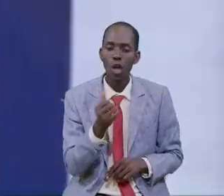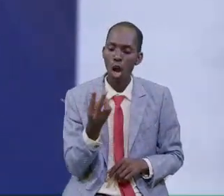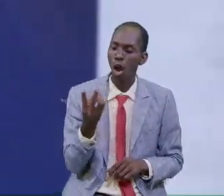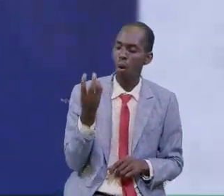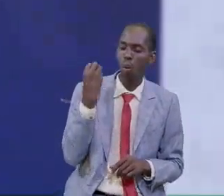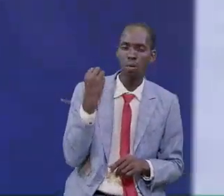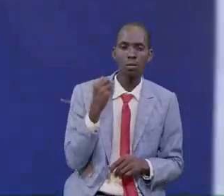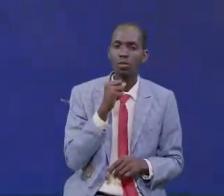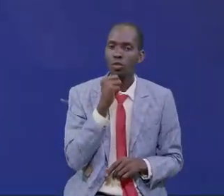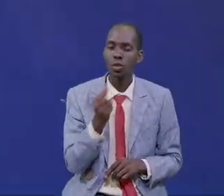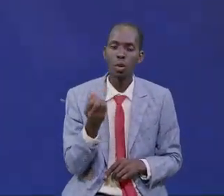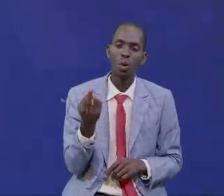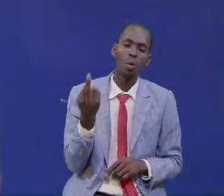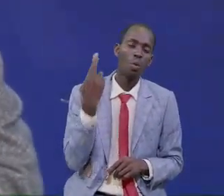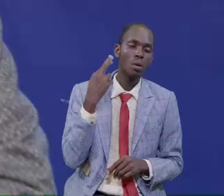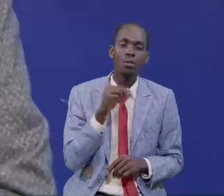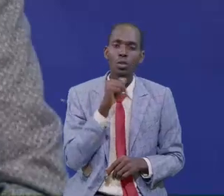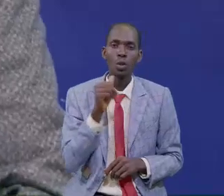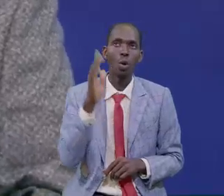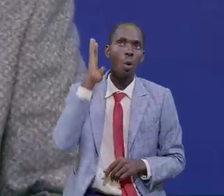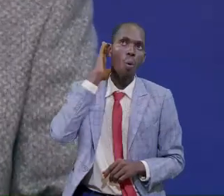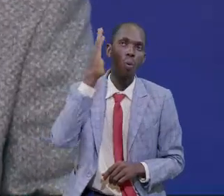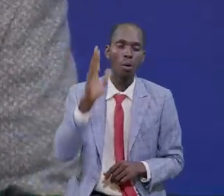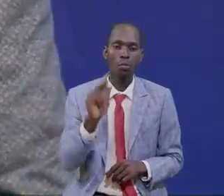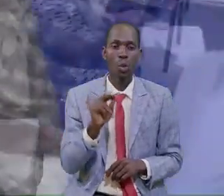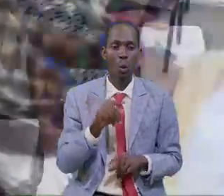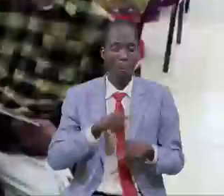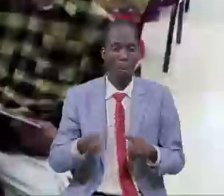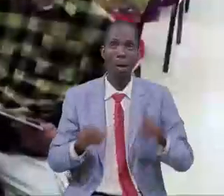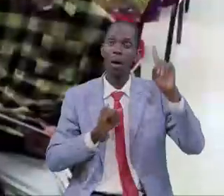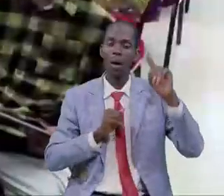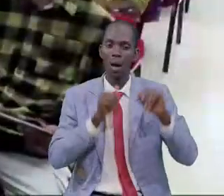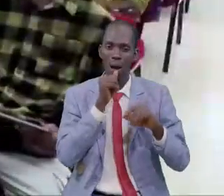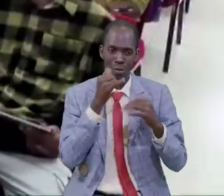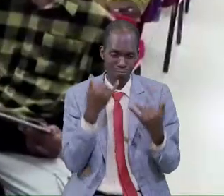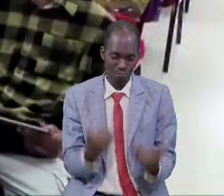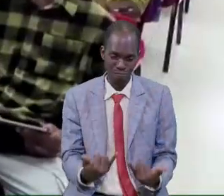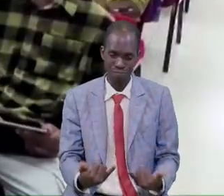am today the Lord that healeth thee.